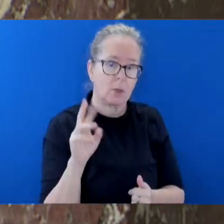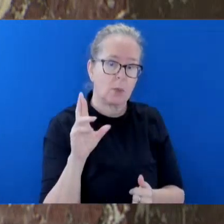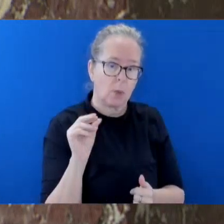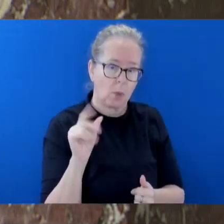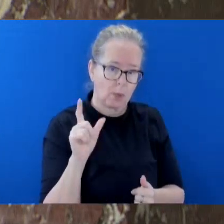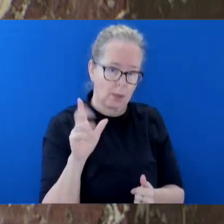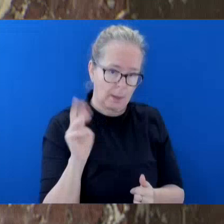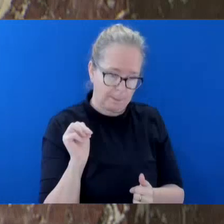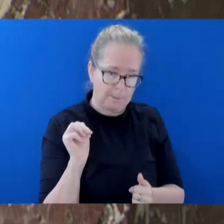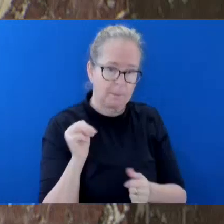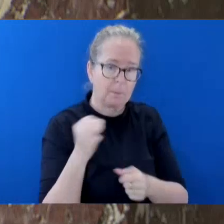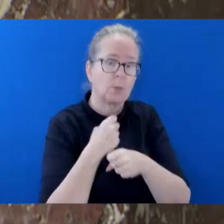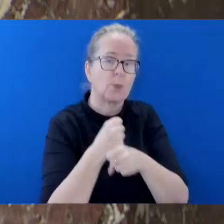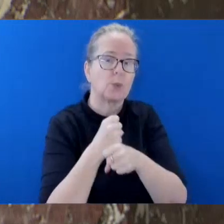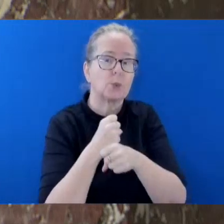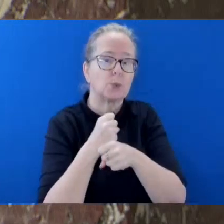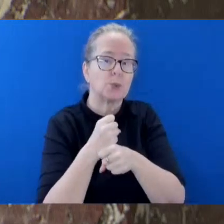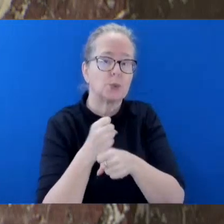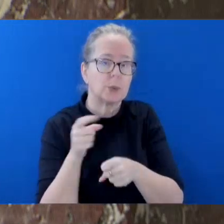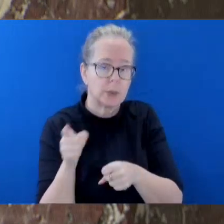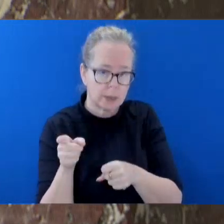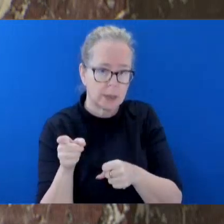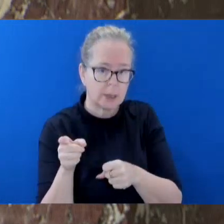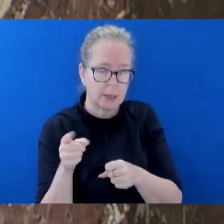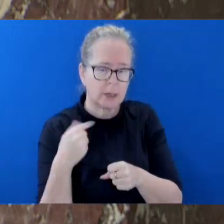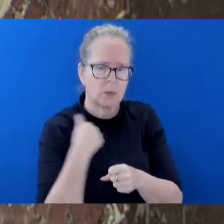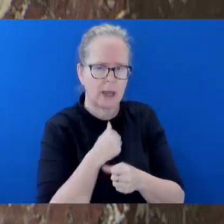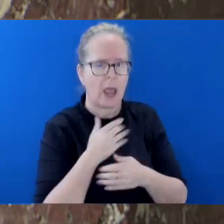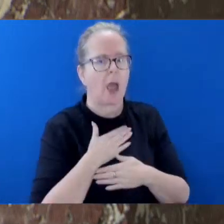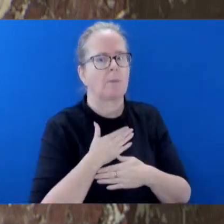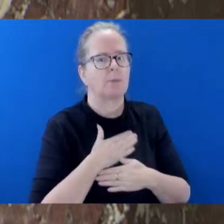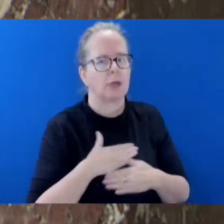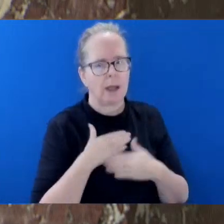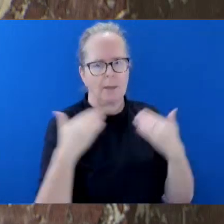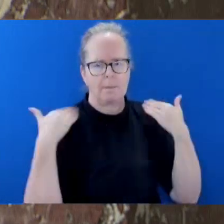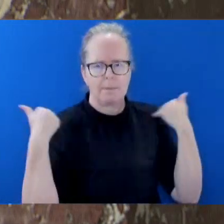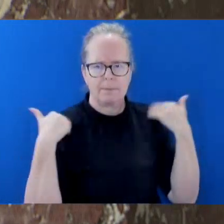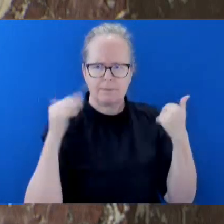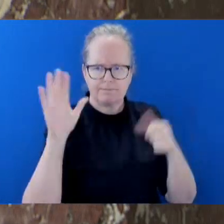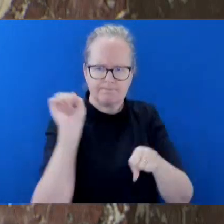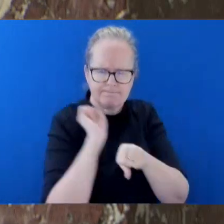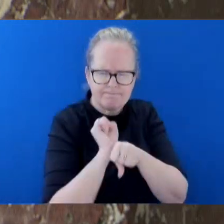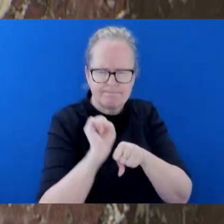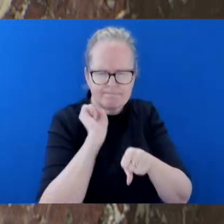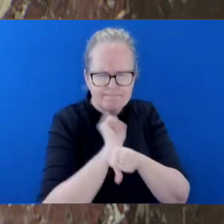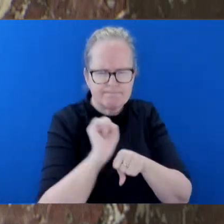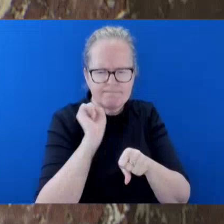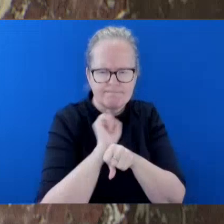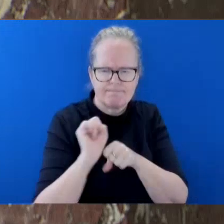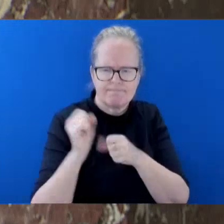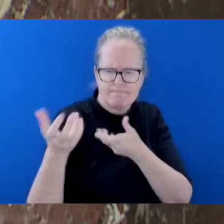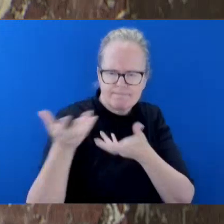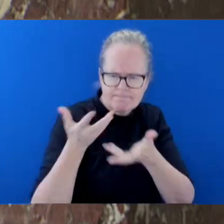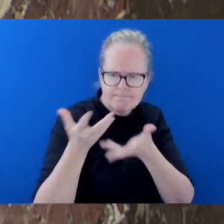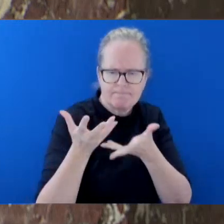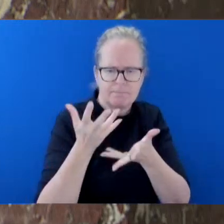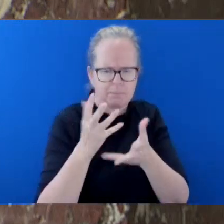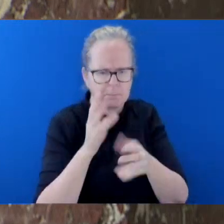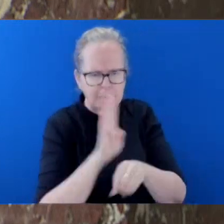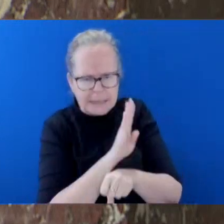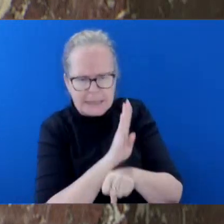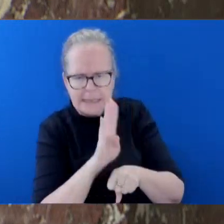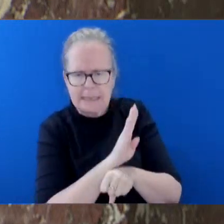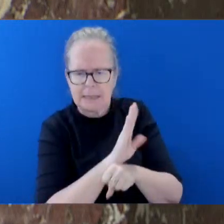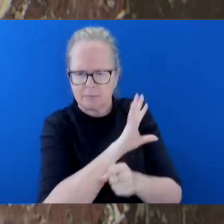of the Ministry in fostering dialogue with all parties, including the business community in recent weeks. We remain steadfast in our partnering